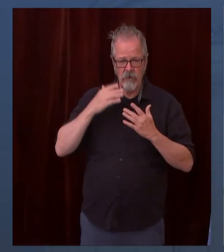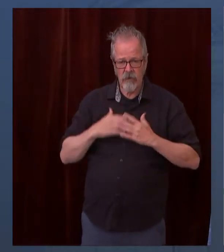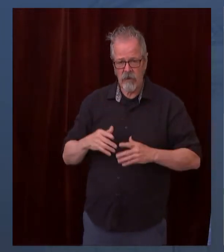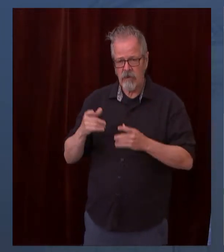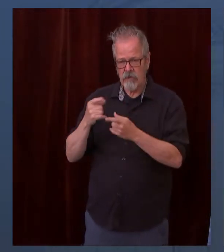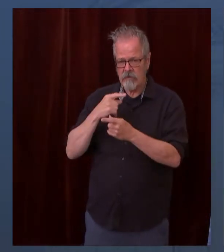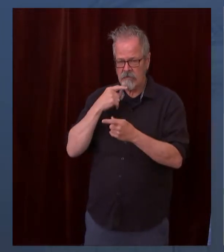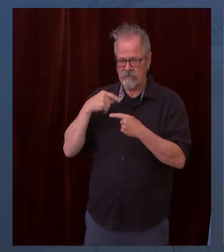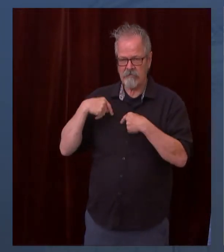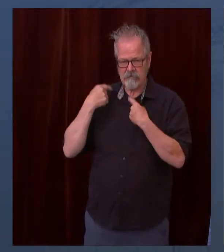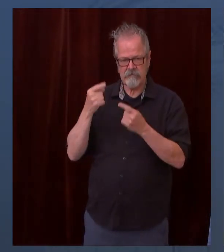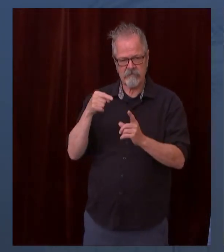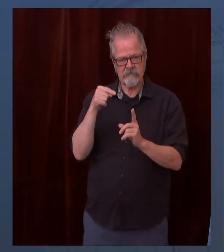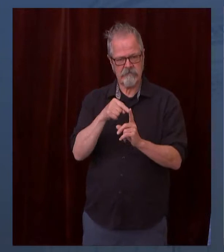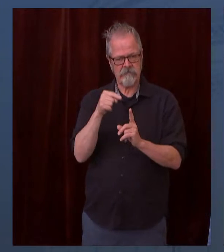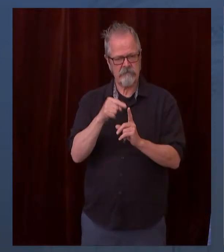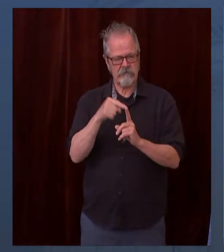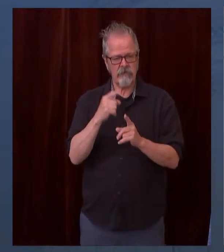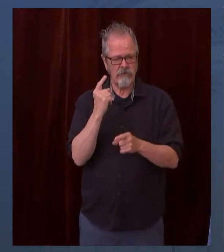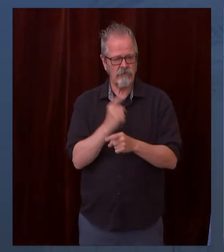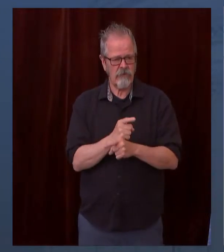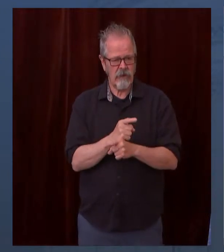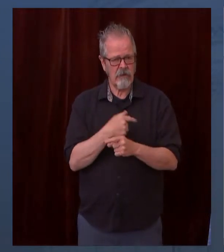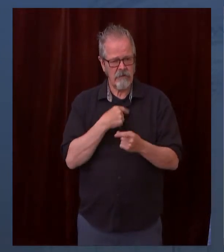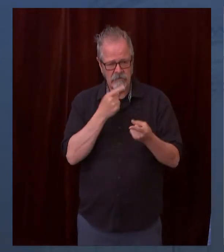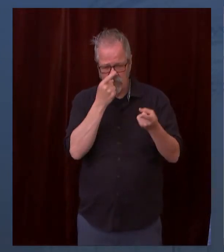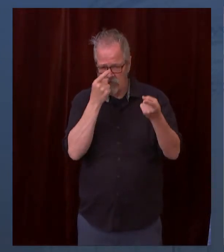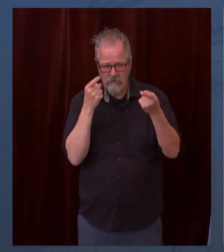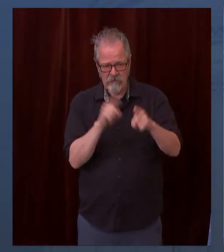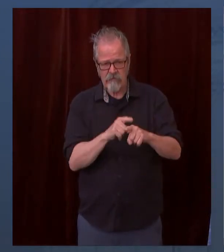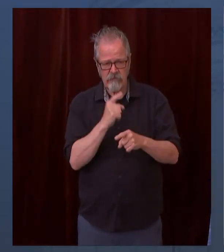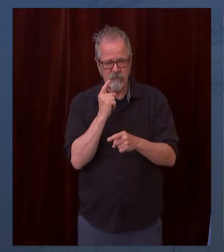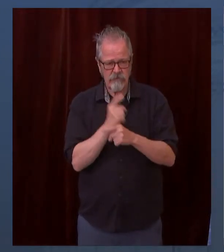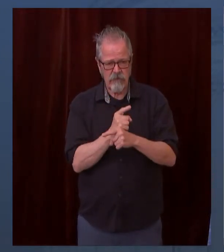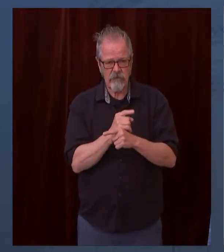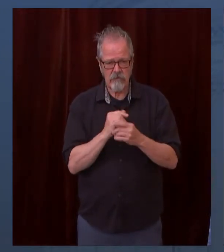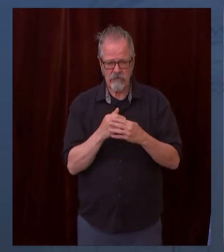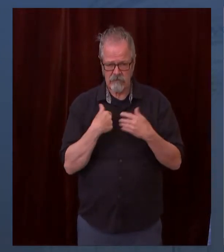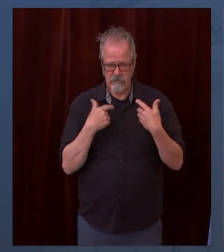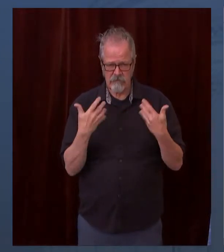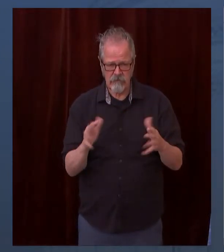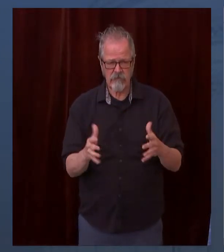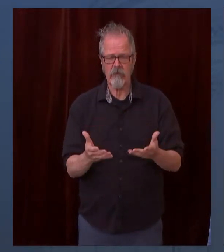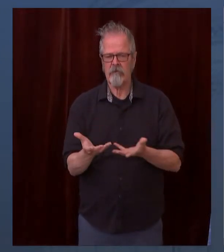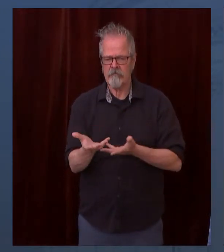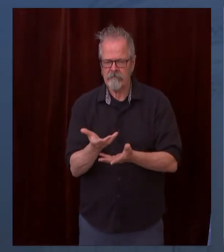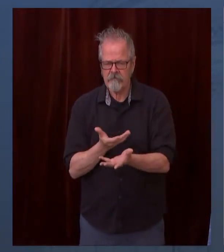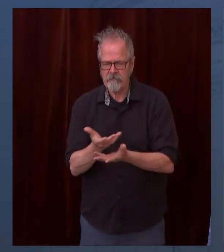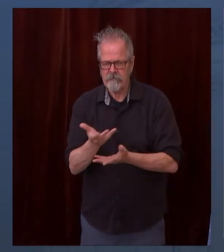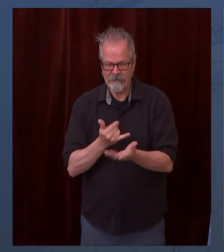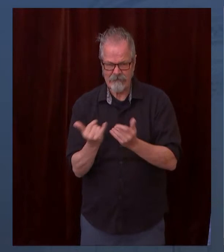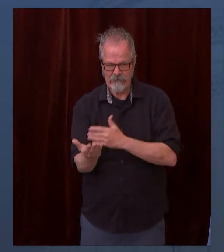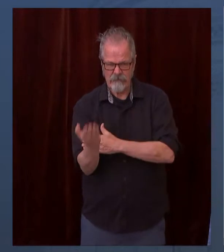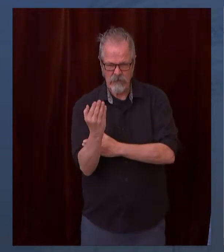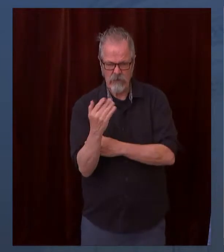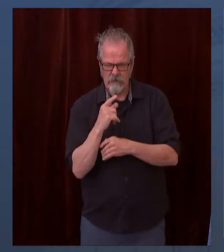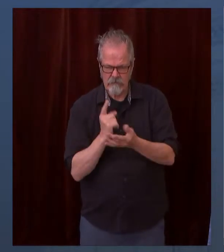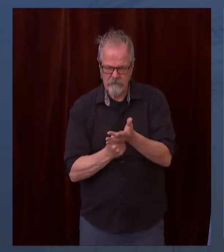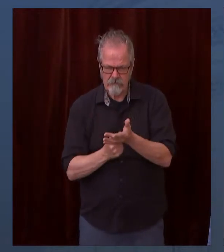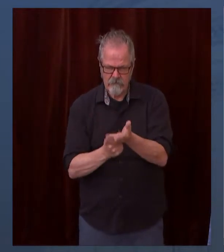the ombuds this morning, and there's work to be done there, but I am confident that we can get to the root cause of that